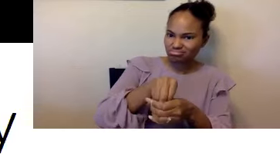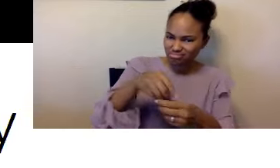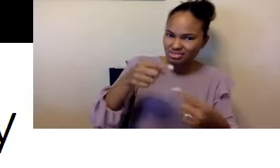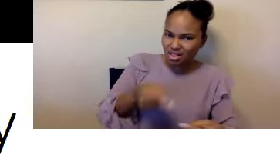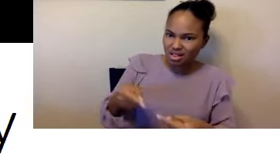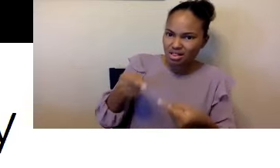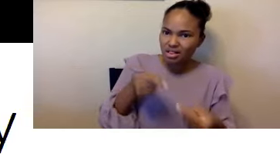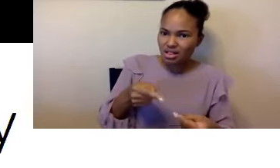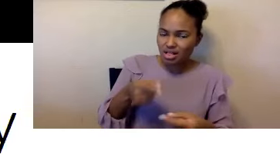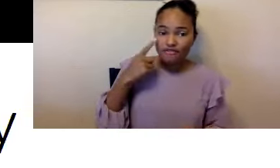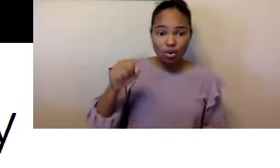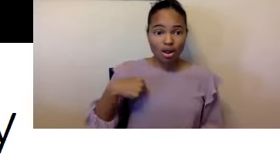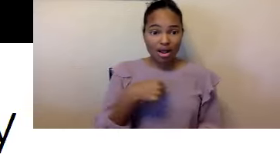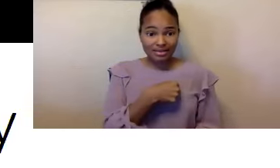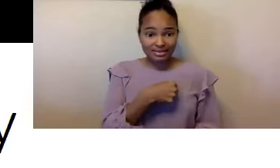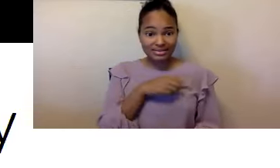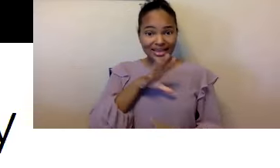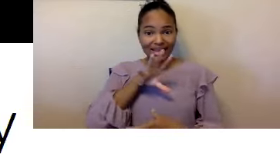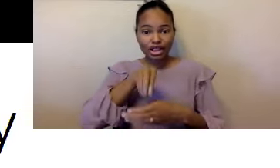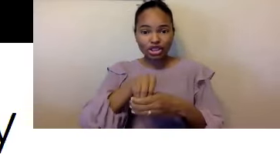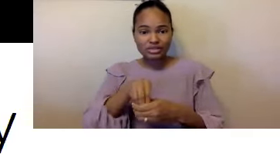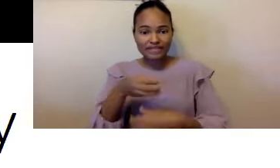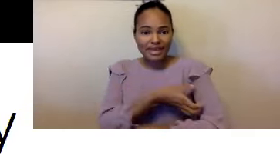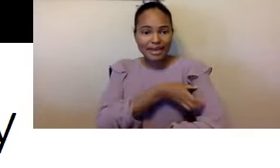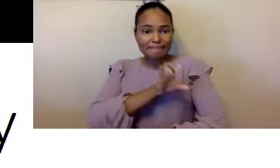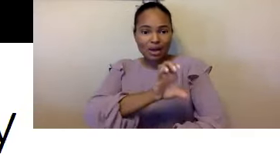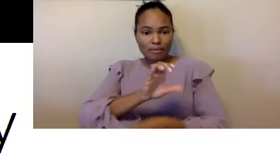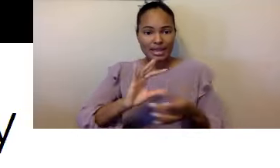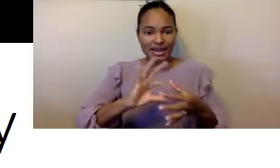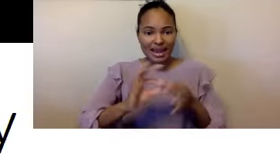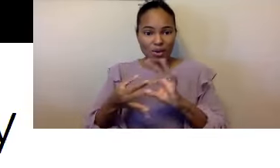for the Inclusive Empowerment Network specifically,